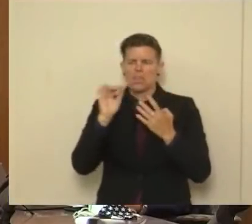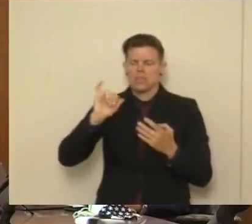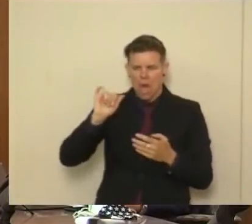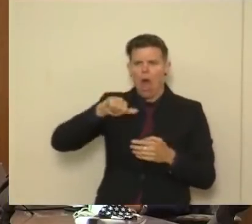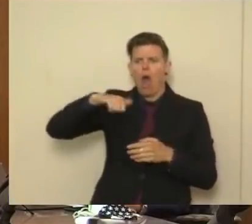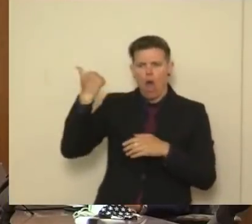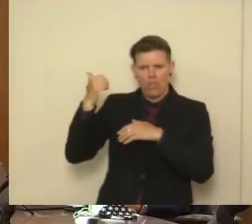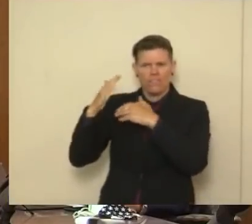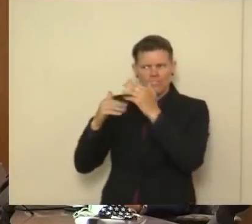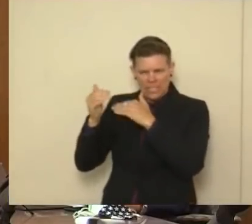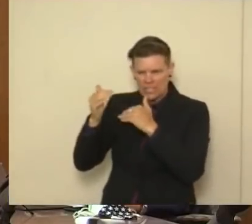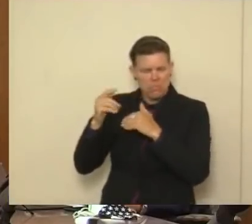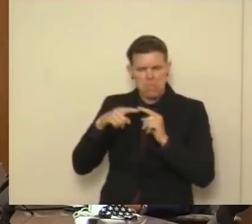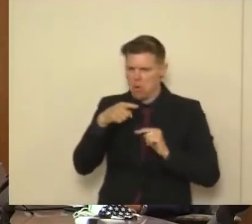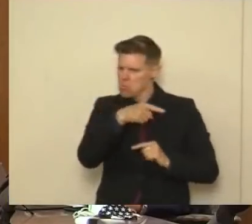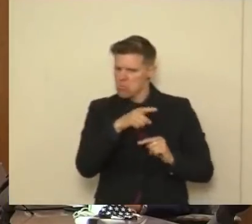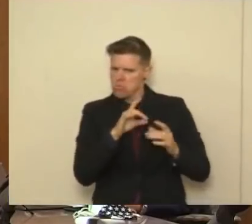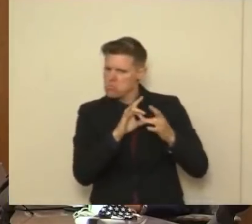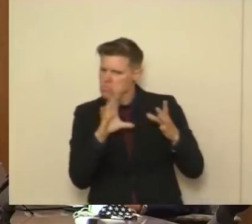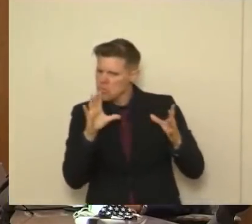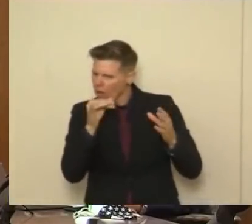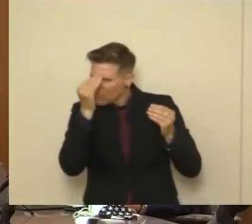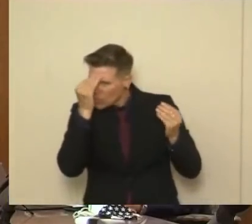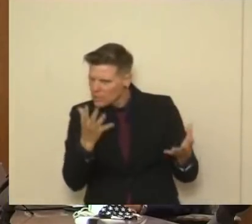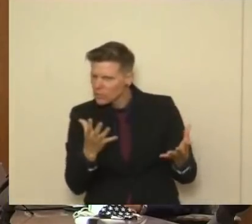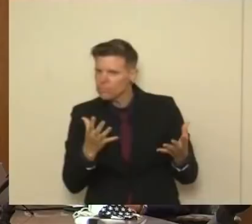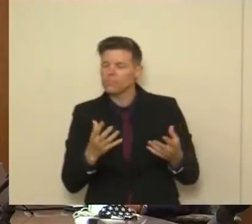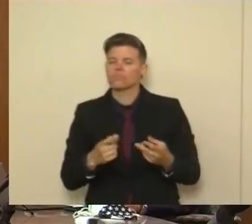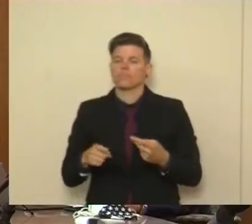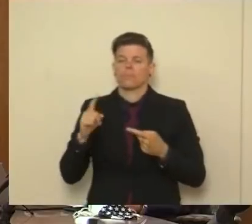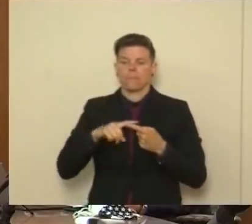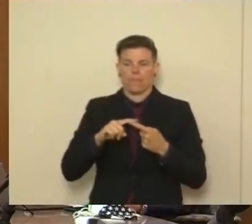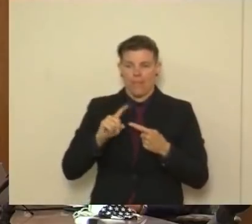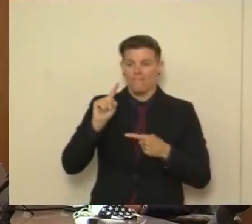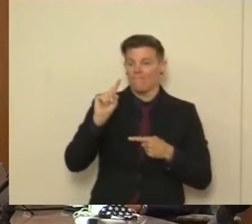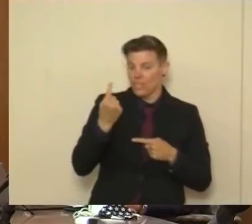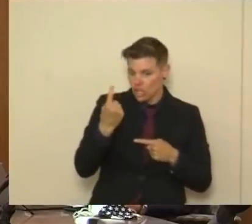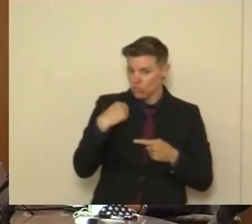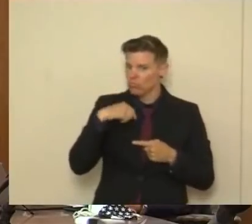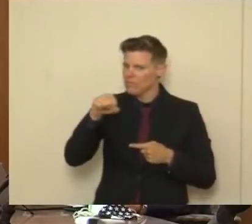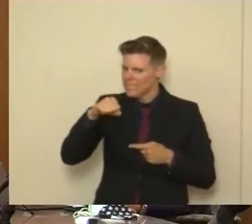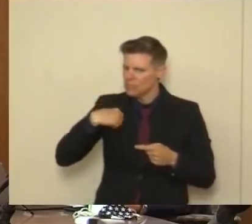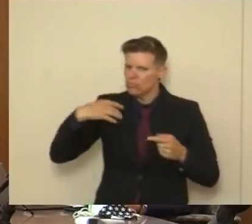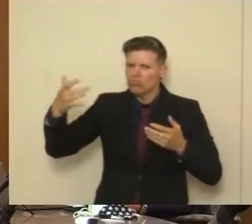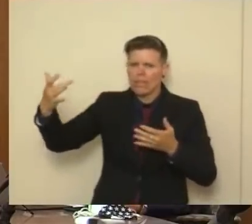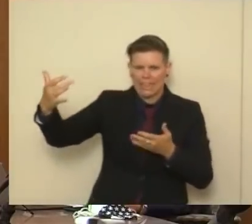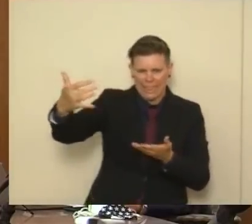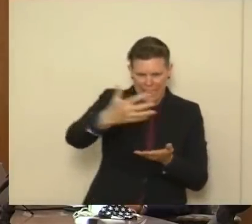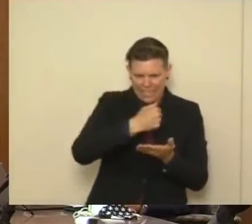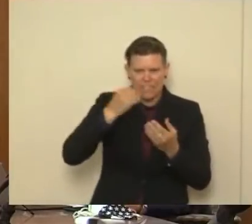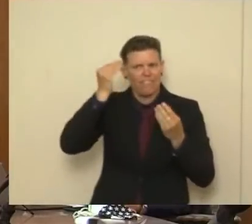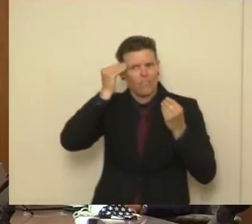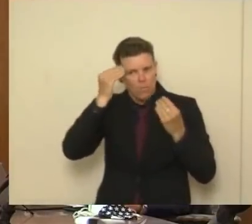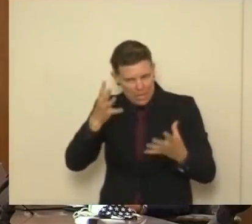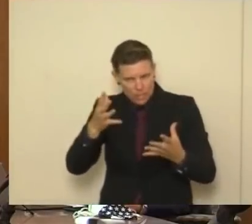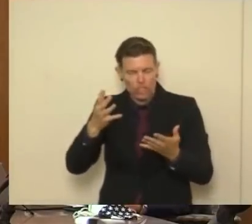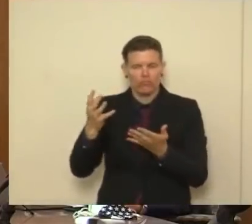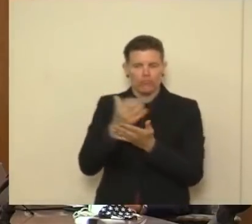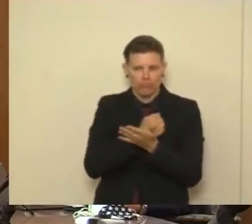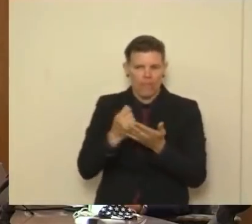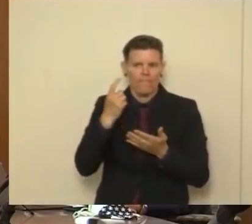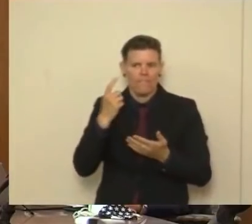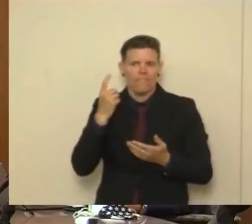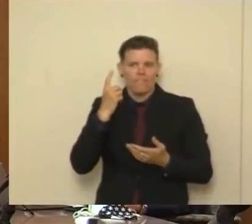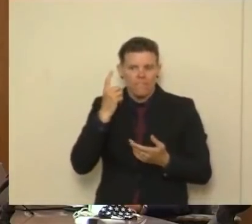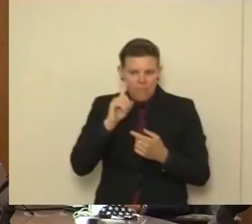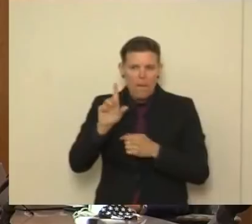And so I'll do the latter part first. You know, we collect all of that data. We try to release data that gives people a sense by county of